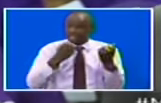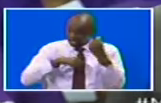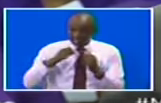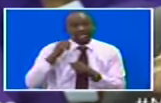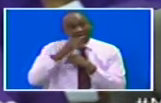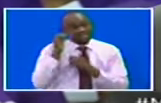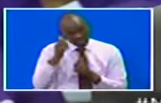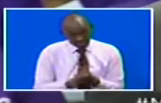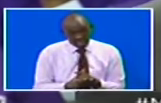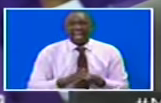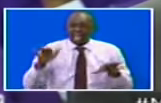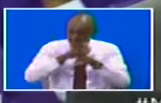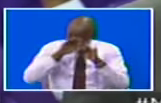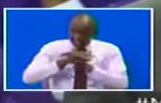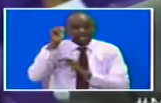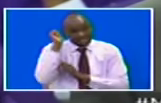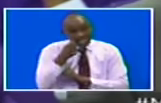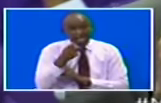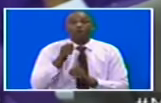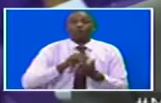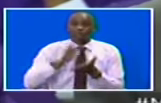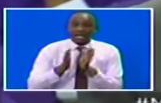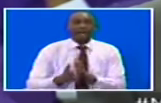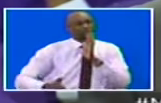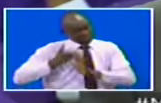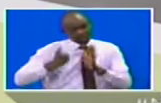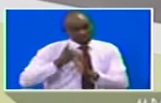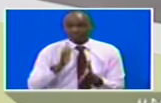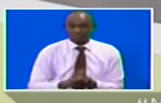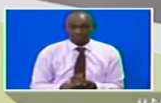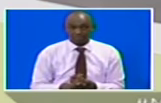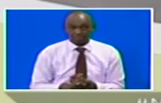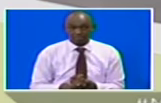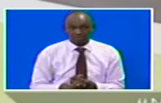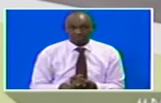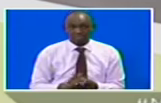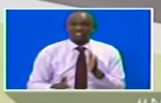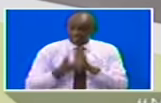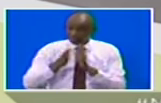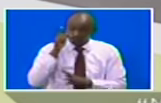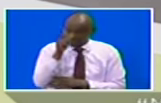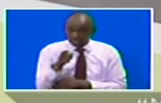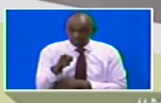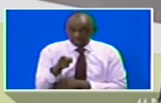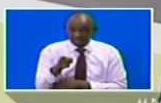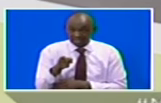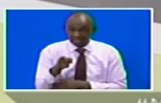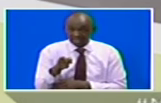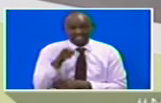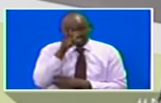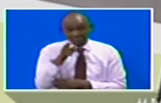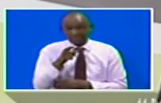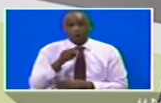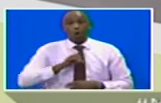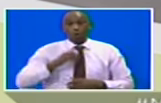country, and everything in Kenya will be Chap Chap. The real Chap Chap is no longer belonging